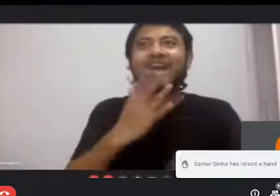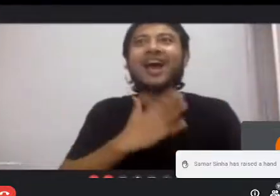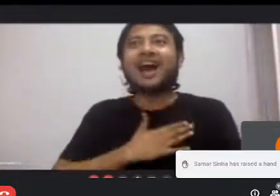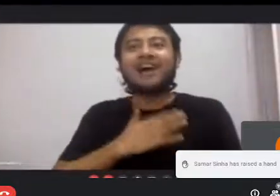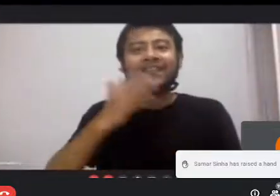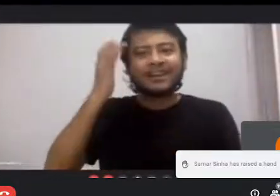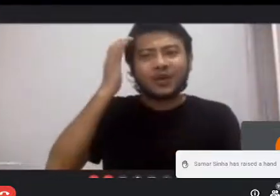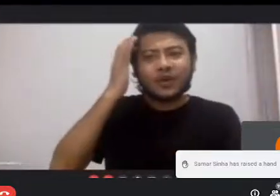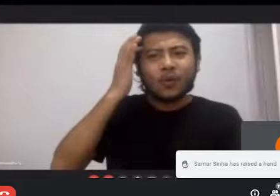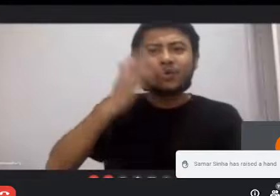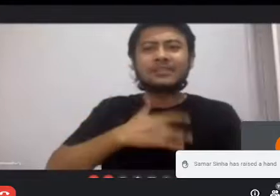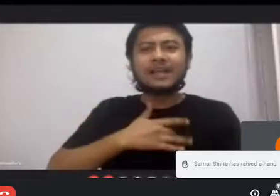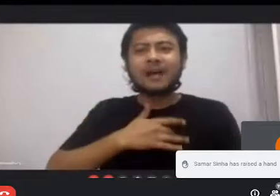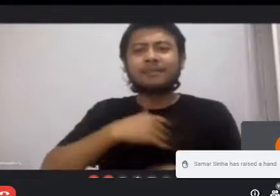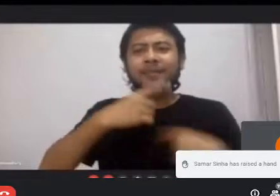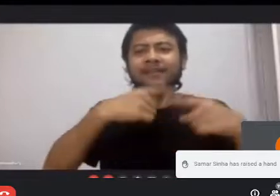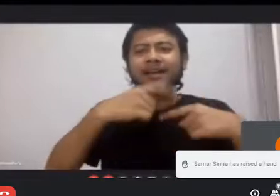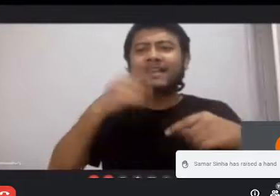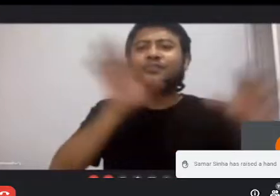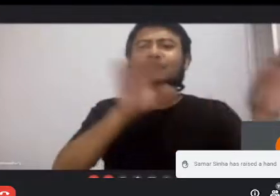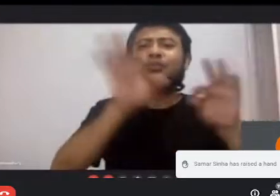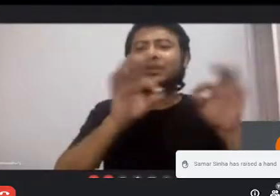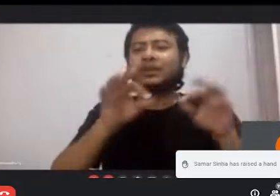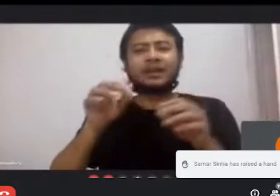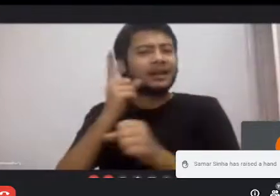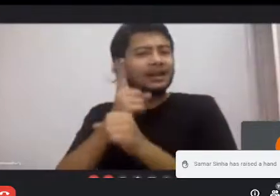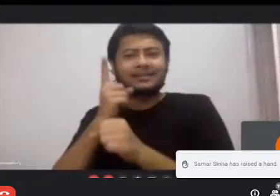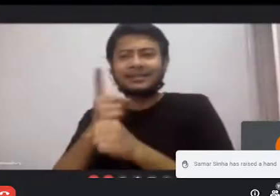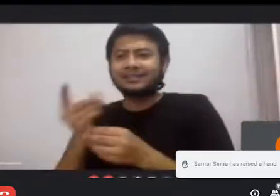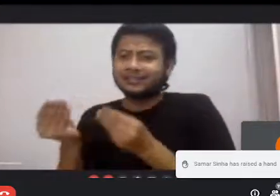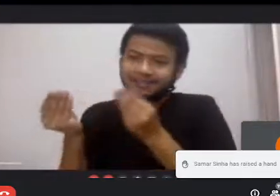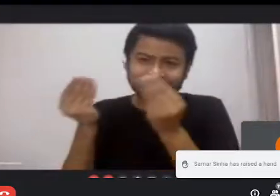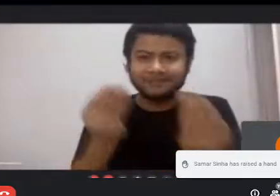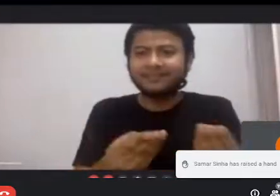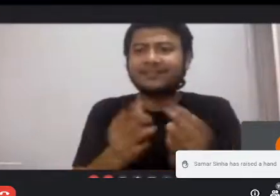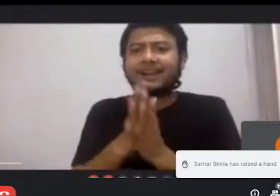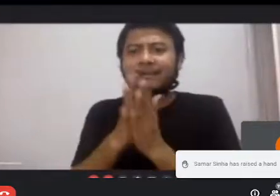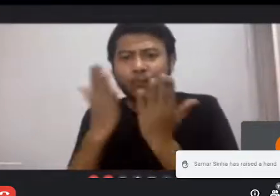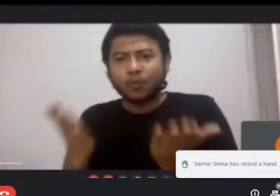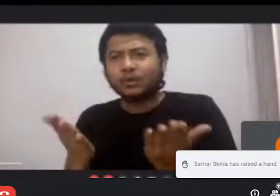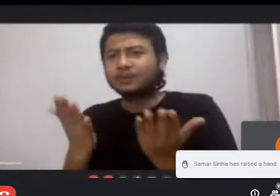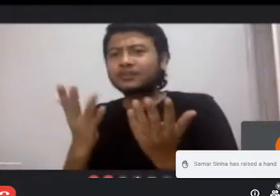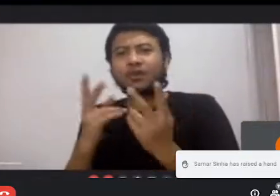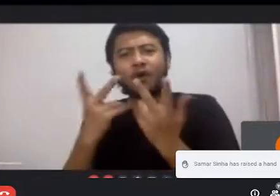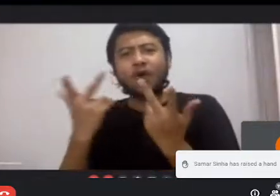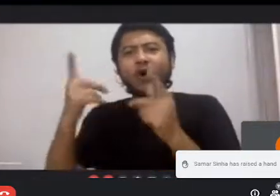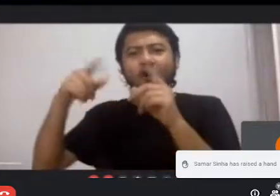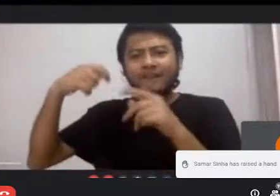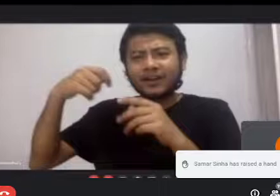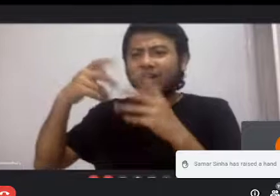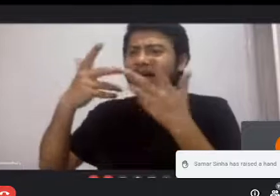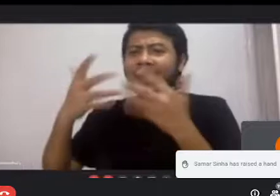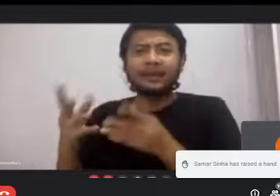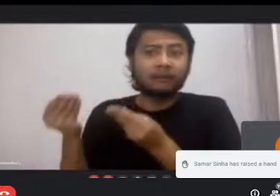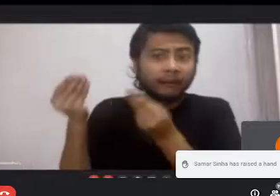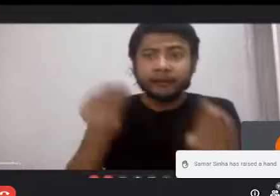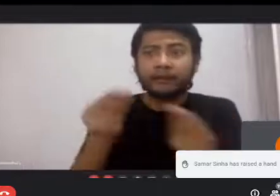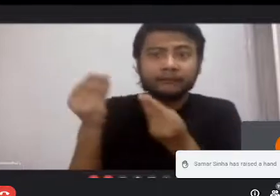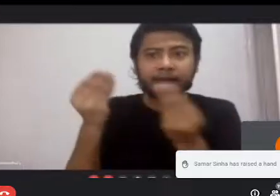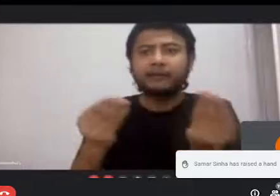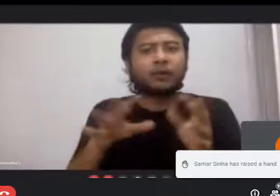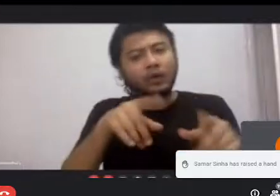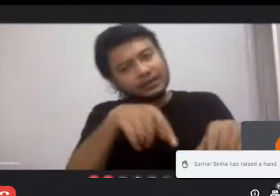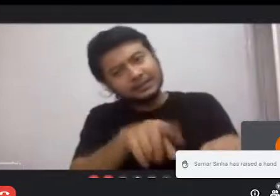a fixed textbook to everyone. We don't give a fixed curriculum and say you must go through this